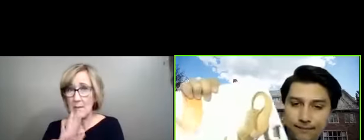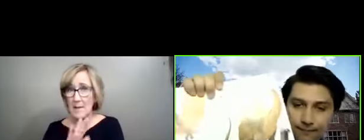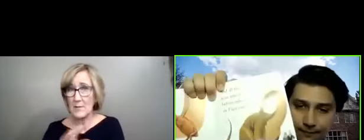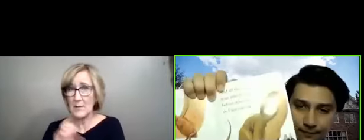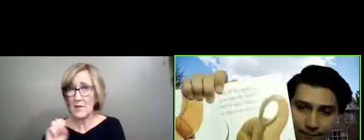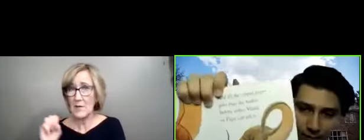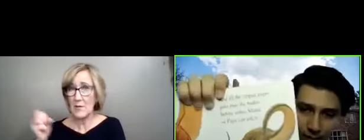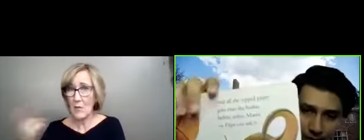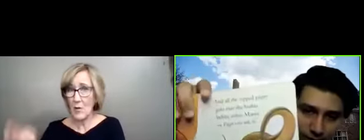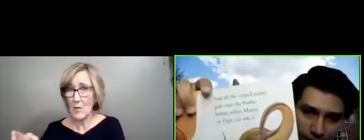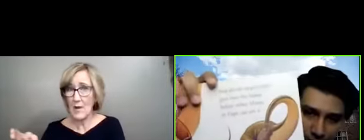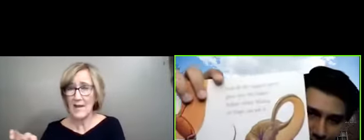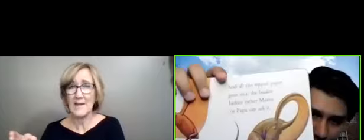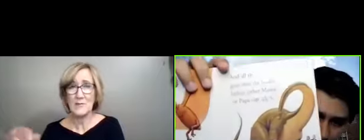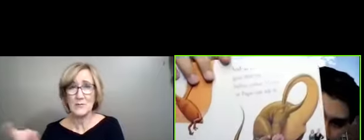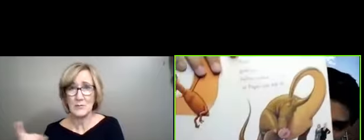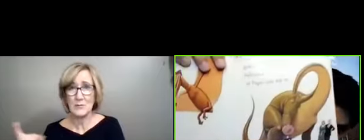it.